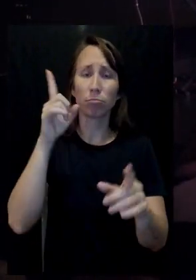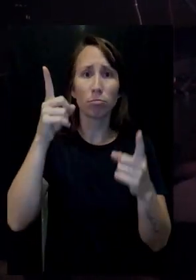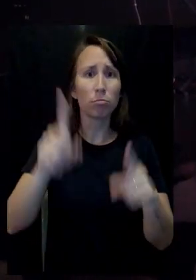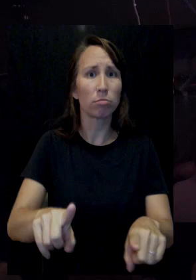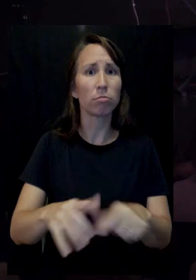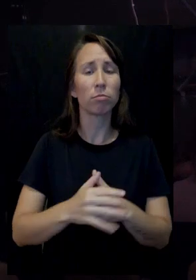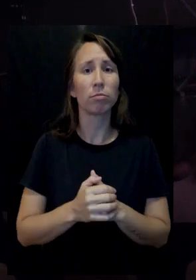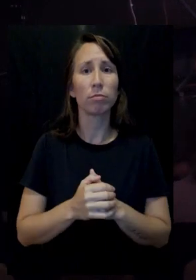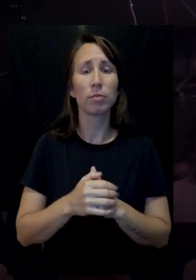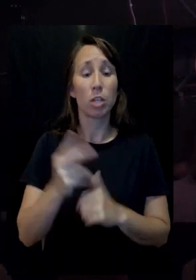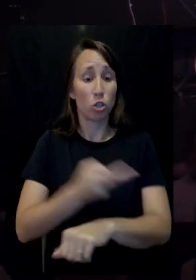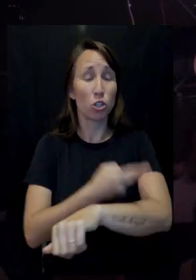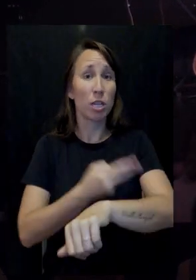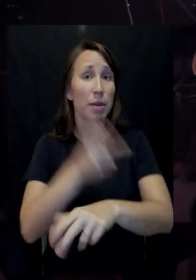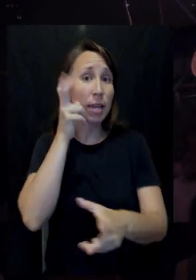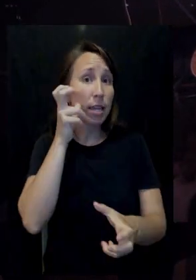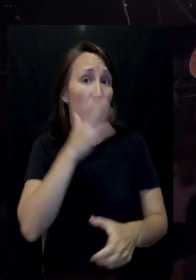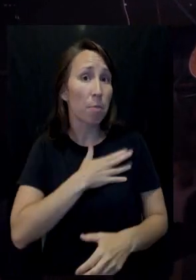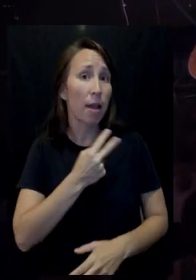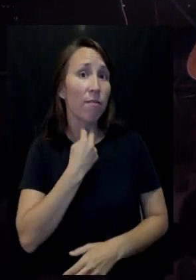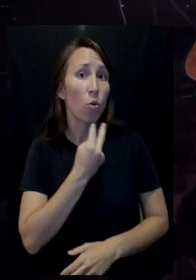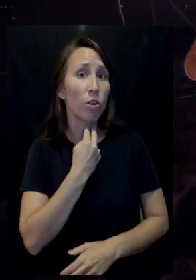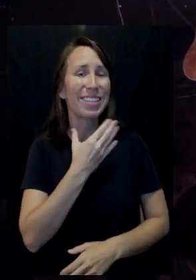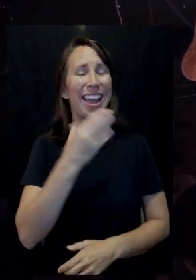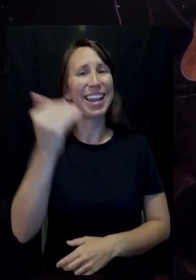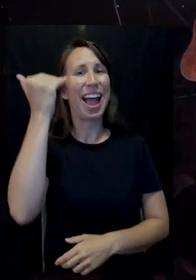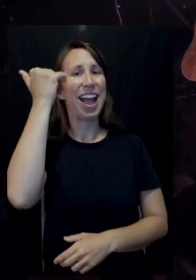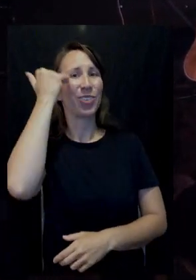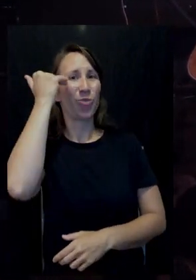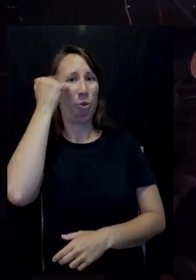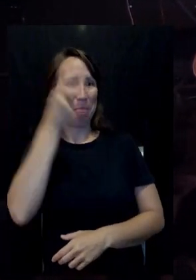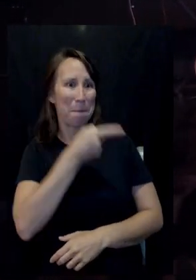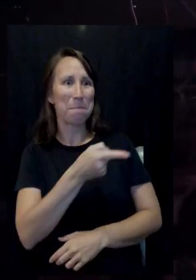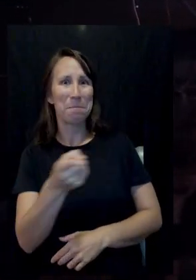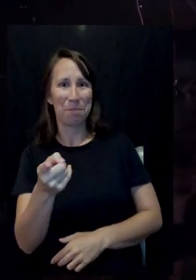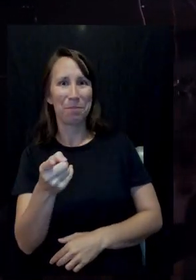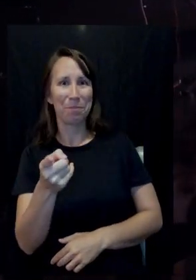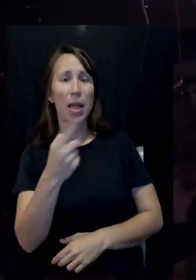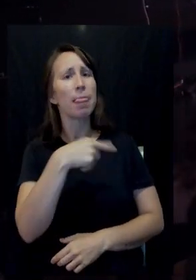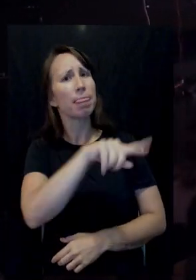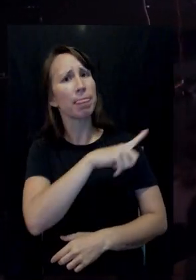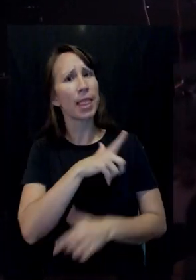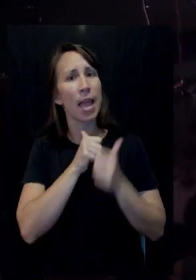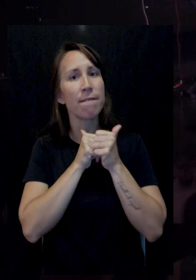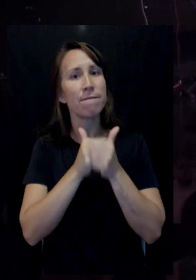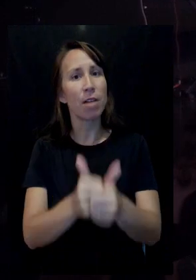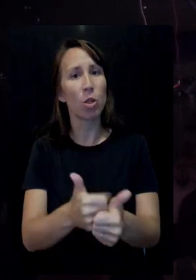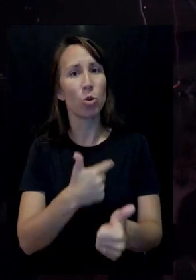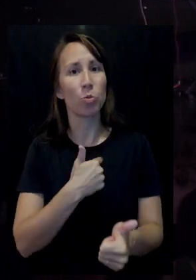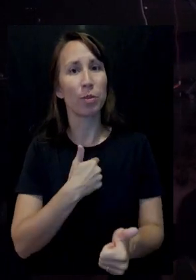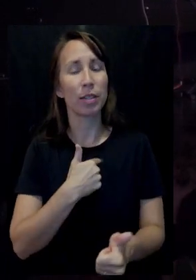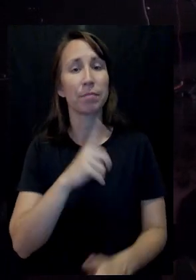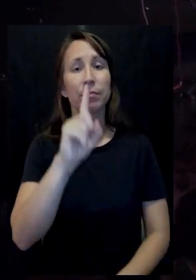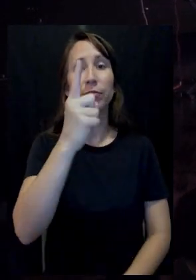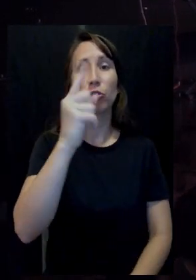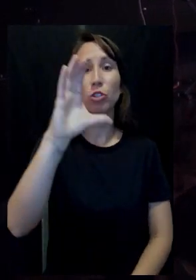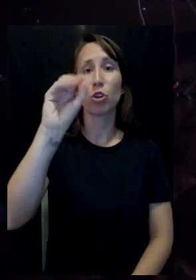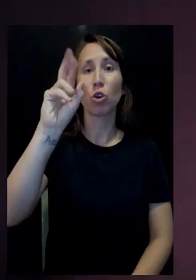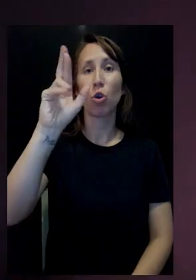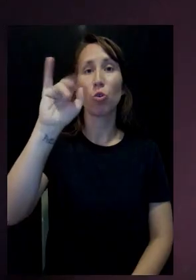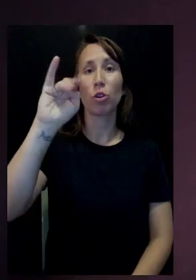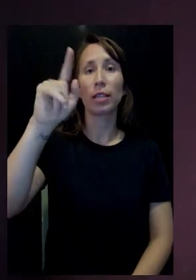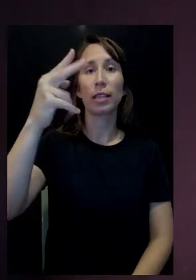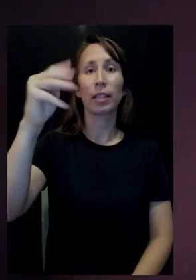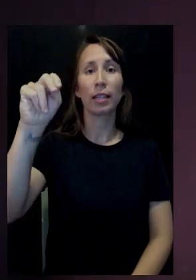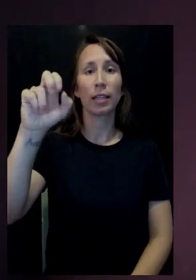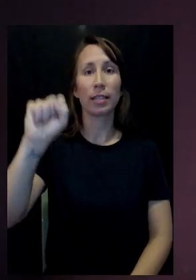sheep hear my voice, look at it, and I know them, and they follow me. 1 Corinthians 13 and verse